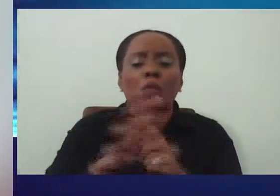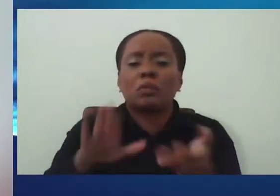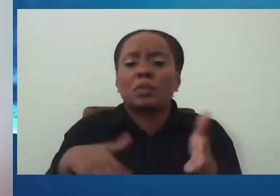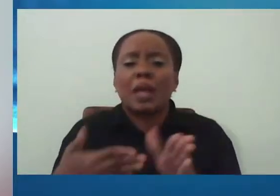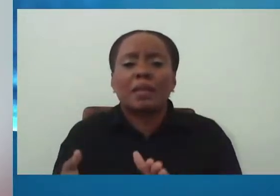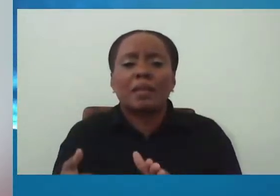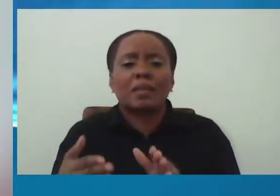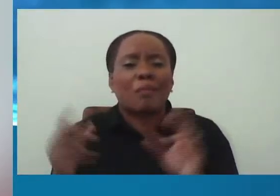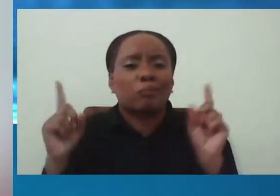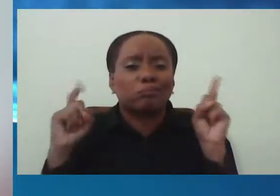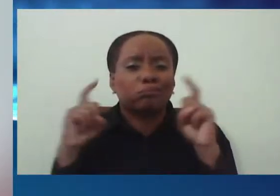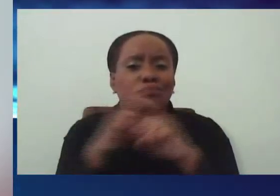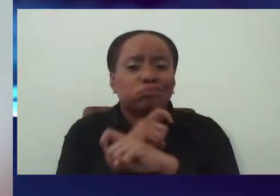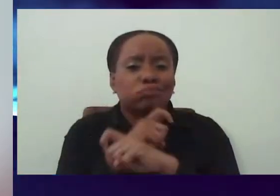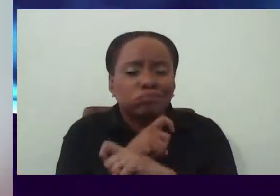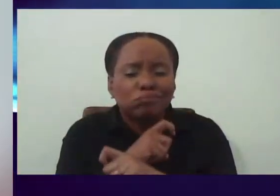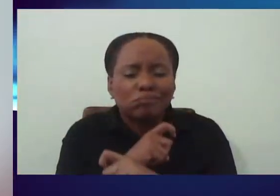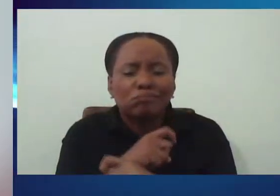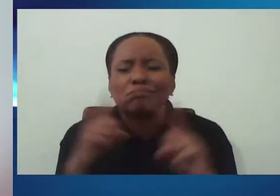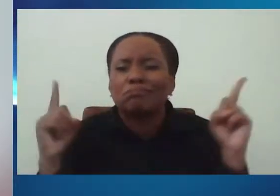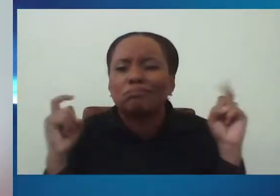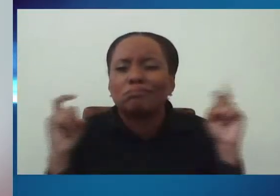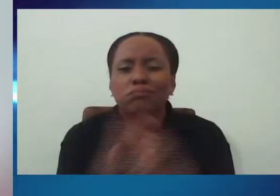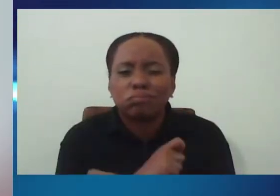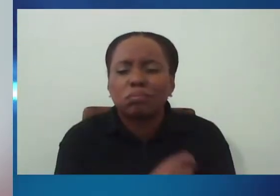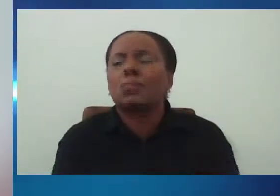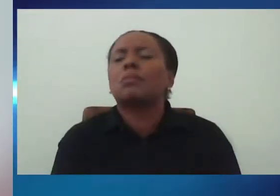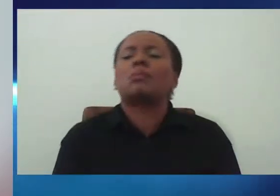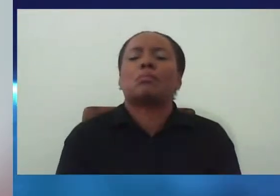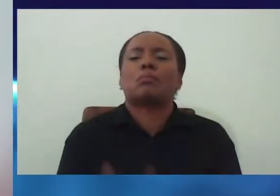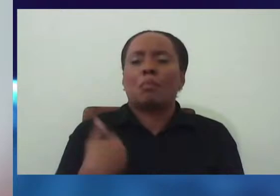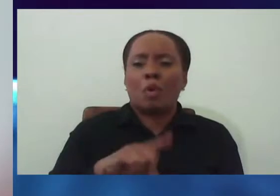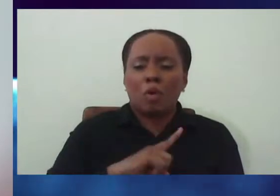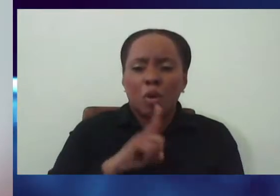be, because there are issues around determining cause of death.